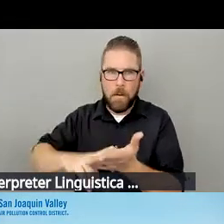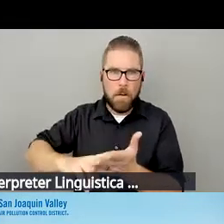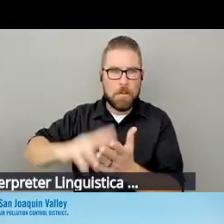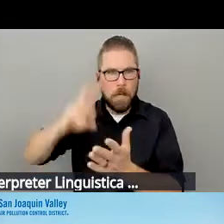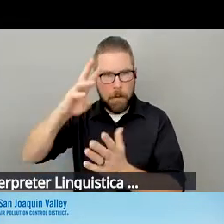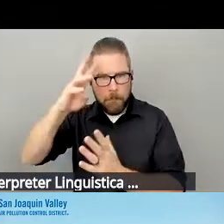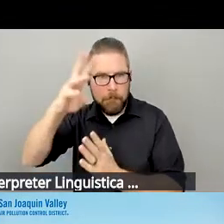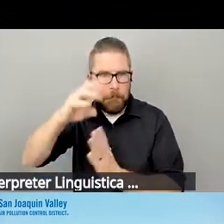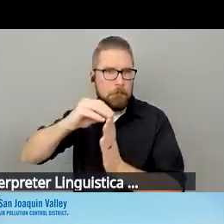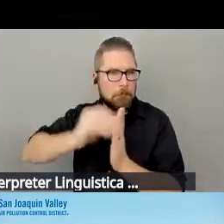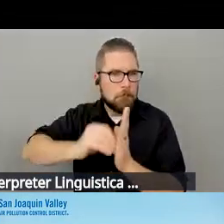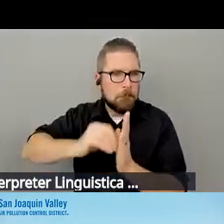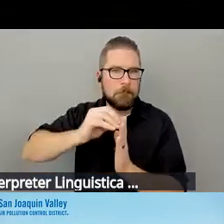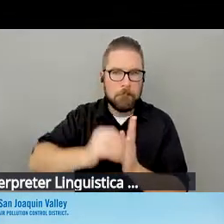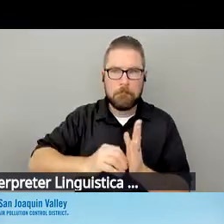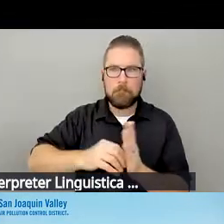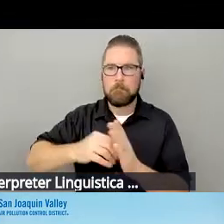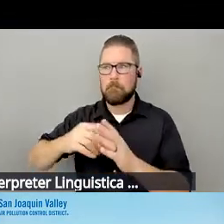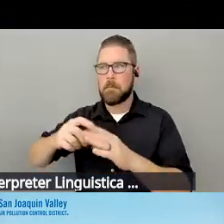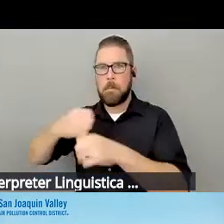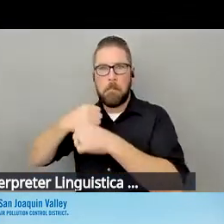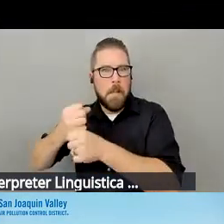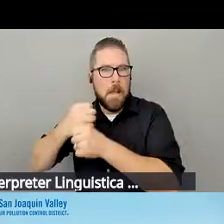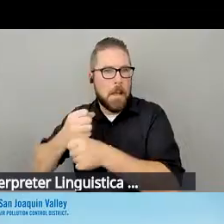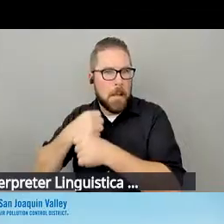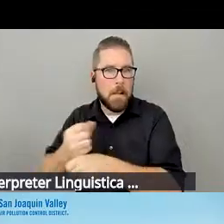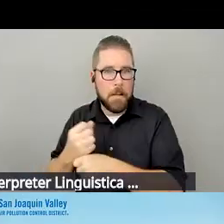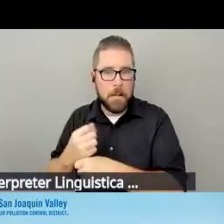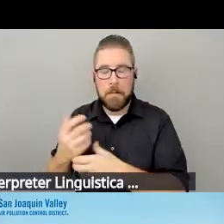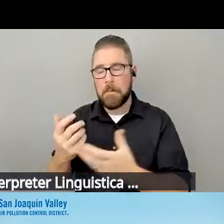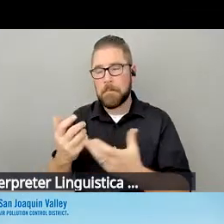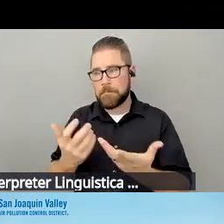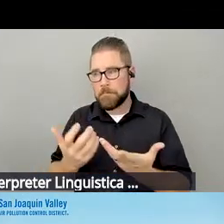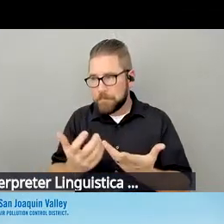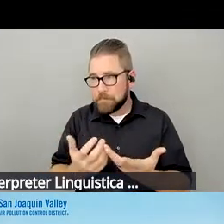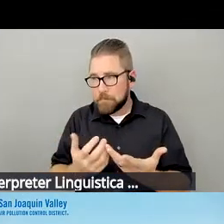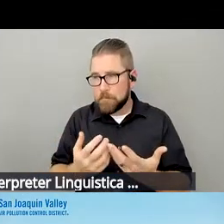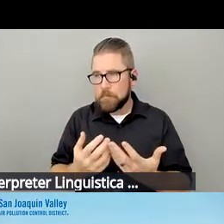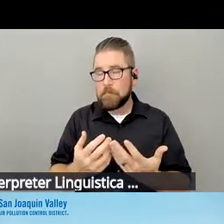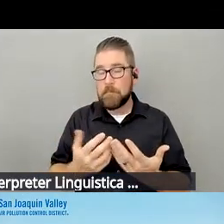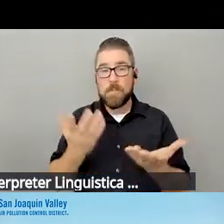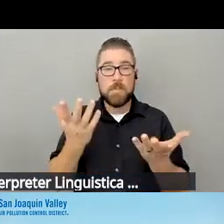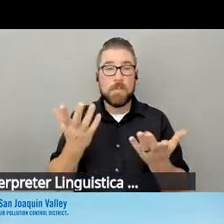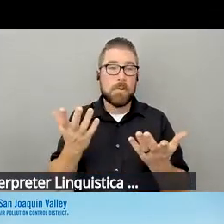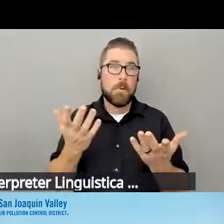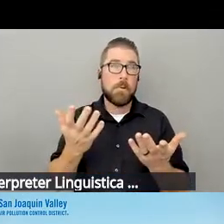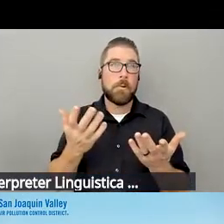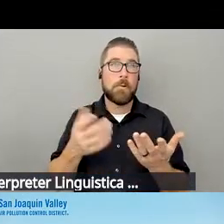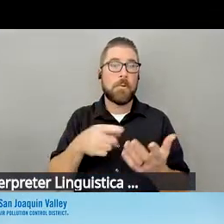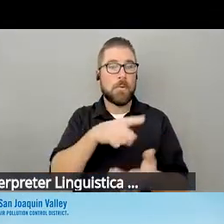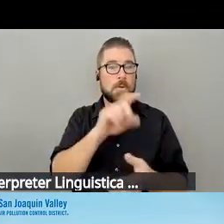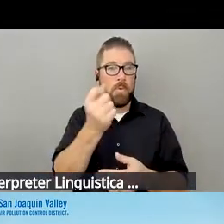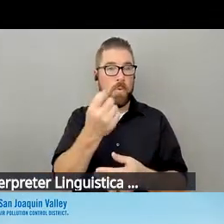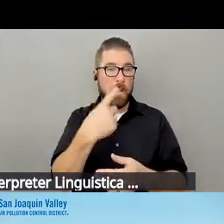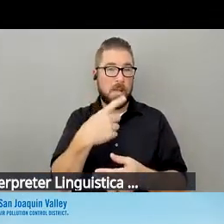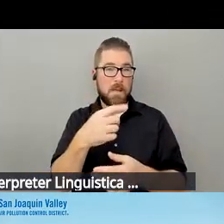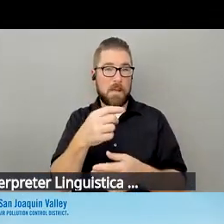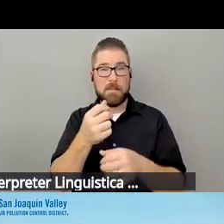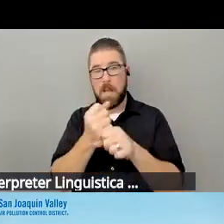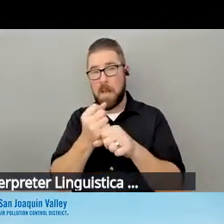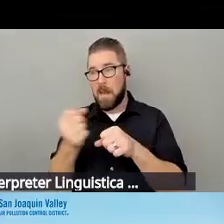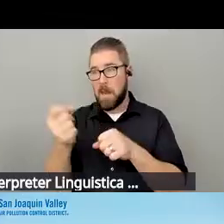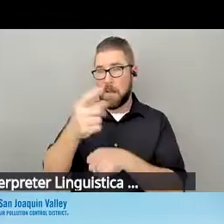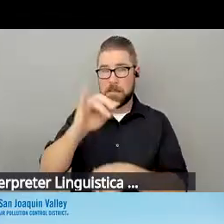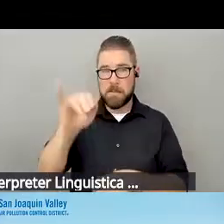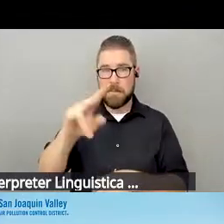Is it possible for us to still do a lawn and garden event kind of, next July? I don't think that's out of the question, but I will say I